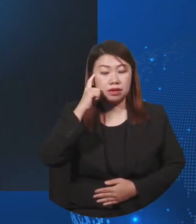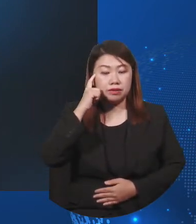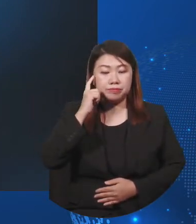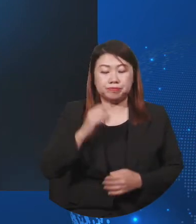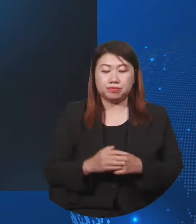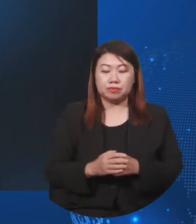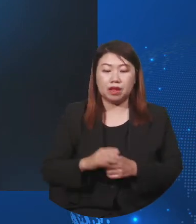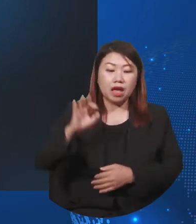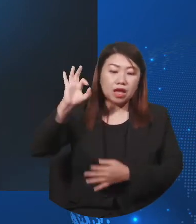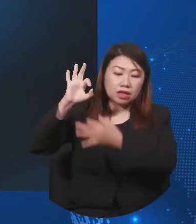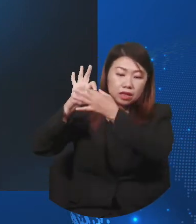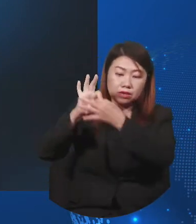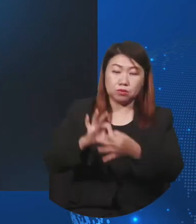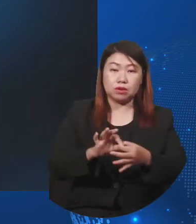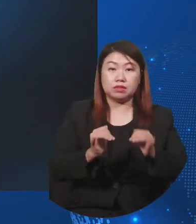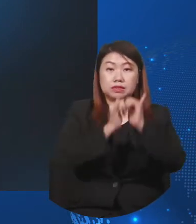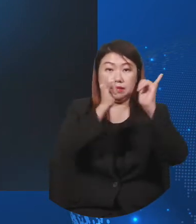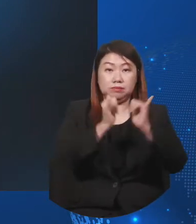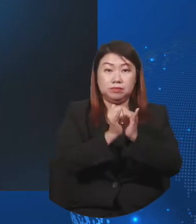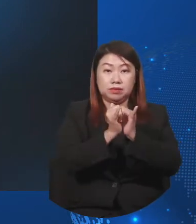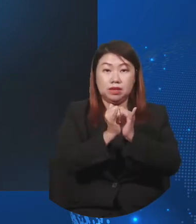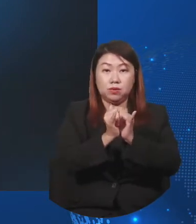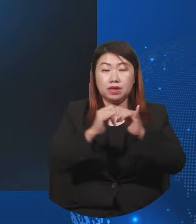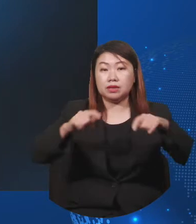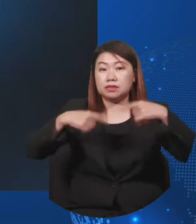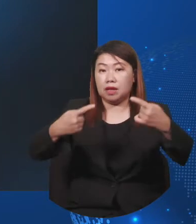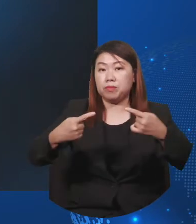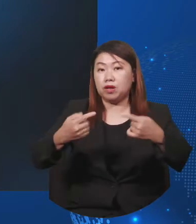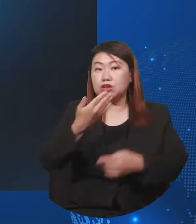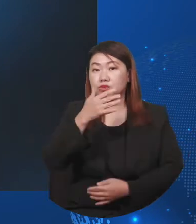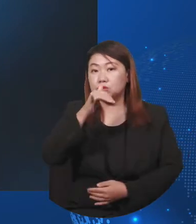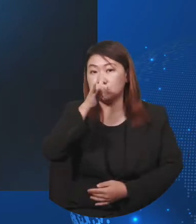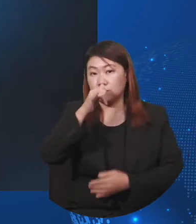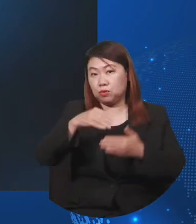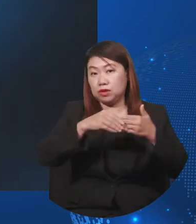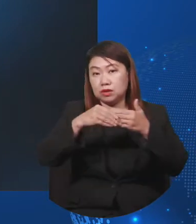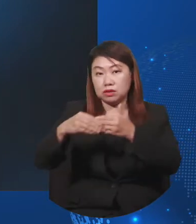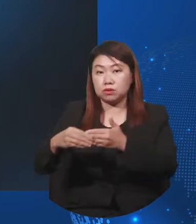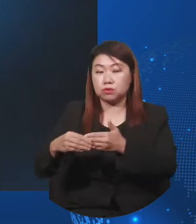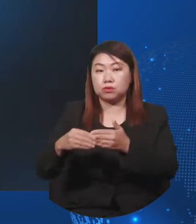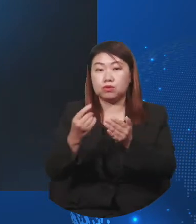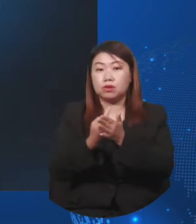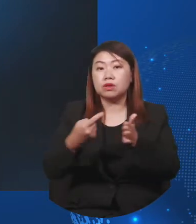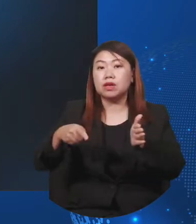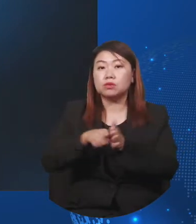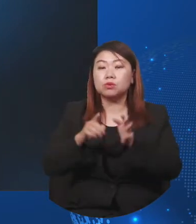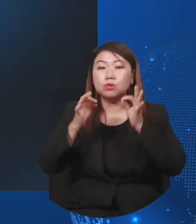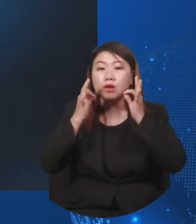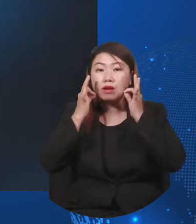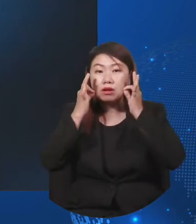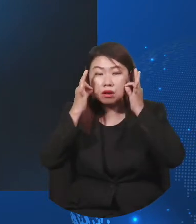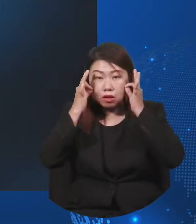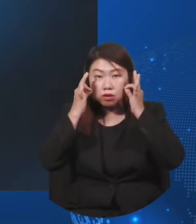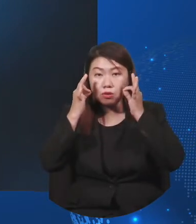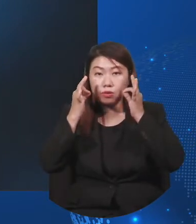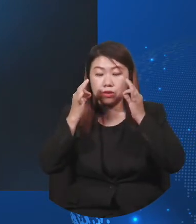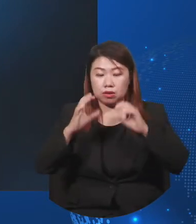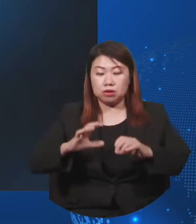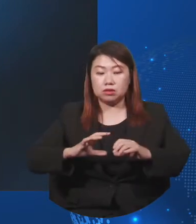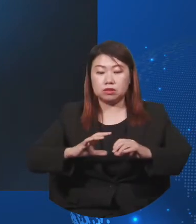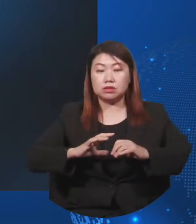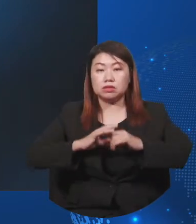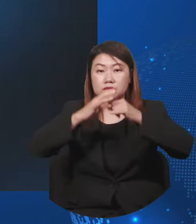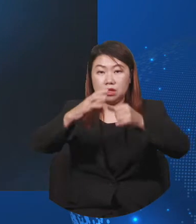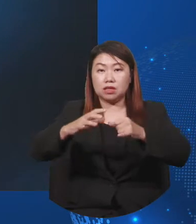civil society and private sector as well. Only by bringing this kind of global partnership, we can